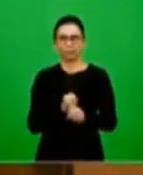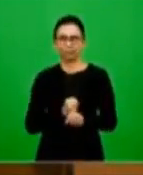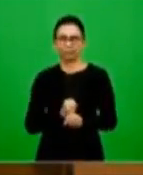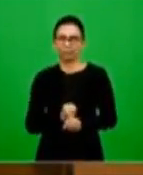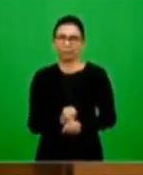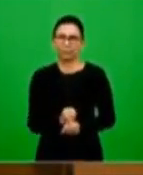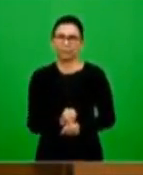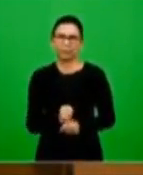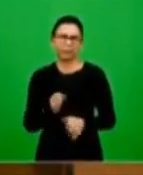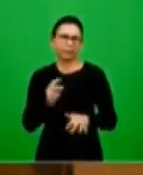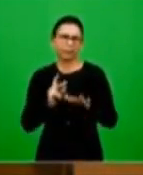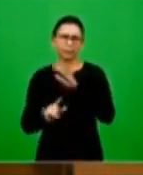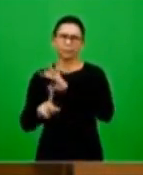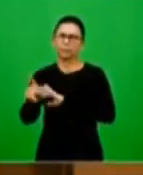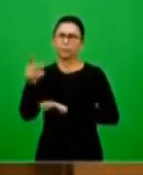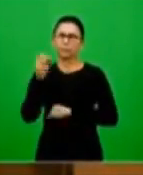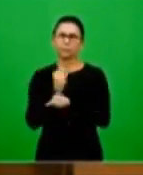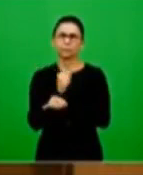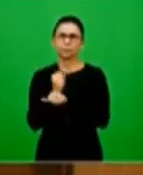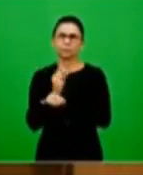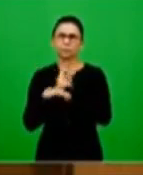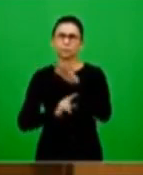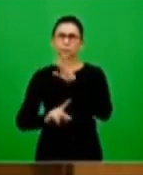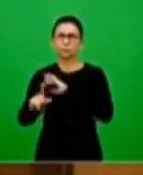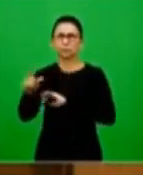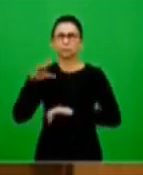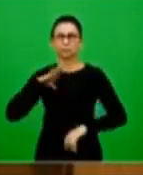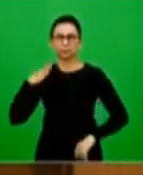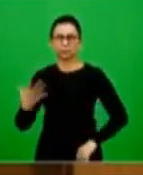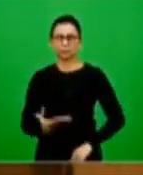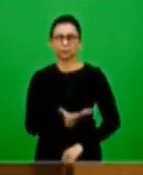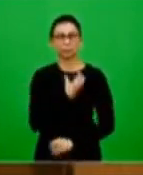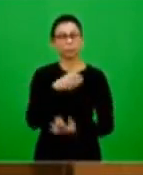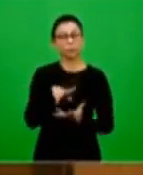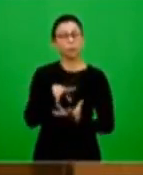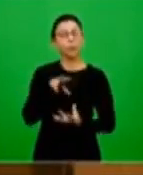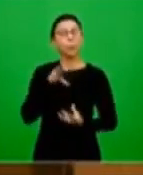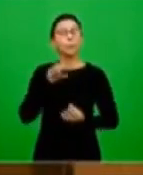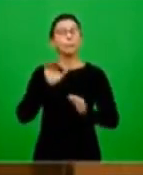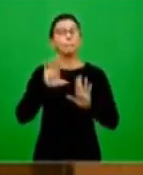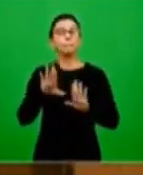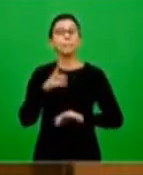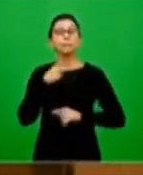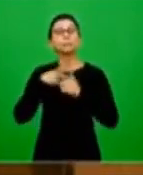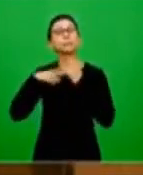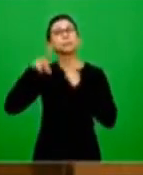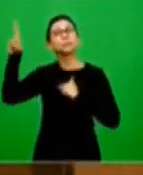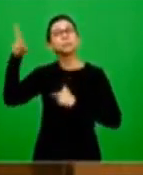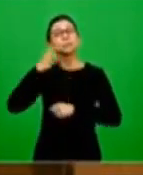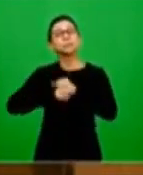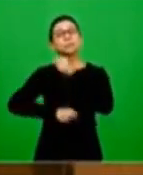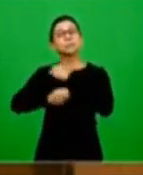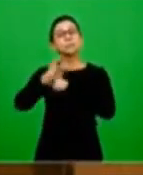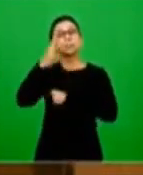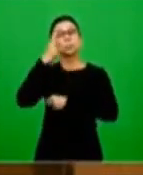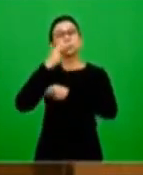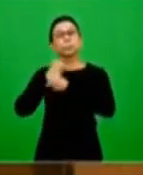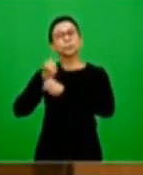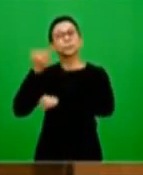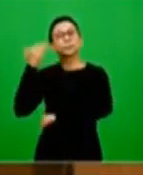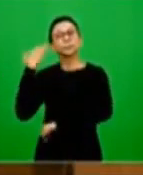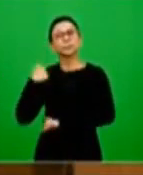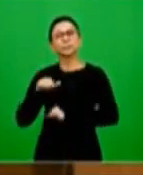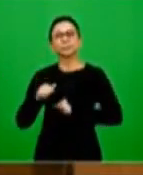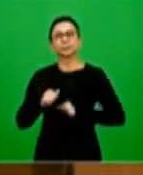doesn't have 50 years. The work is eternal. But it is pleasing to the Lord 50 years ago